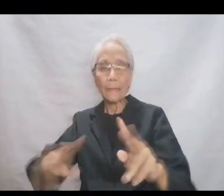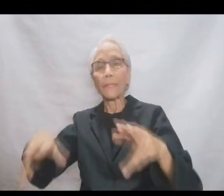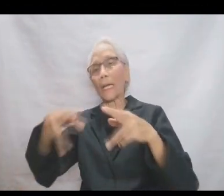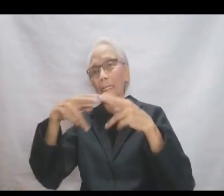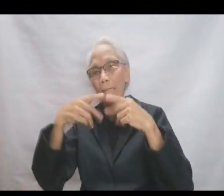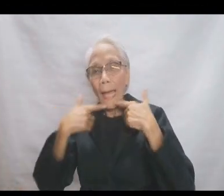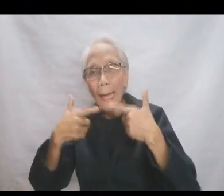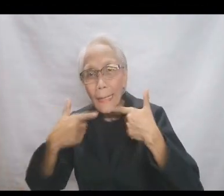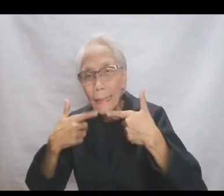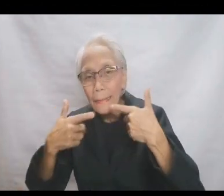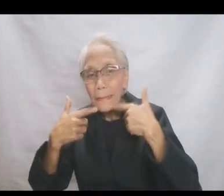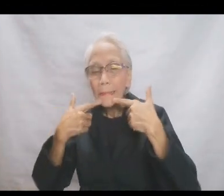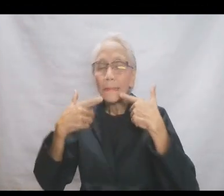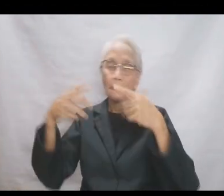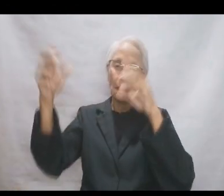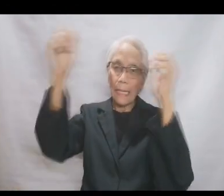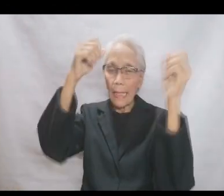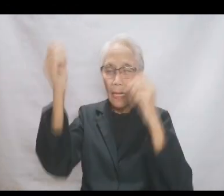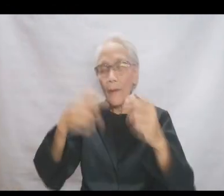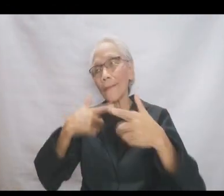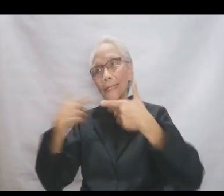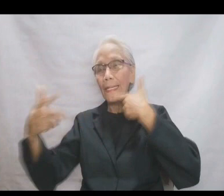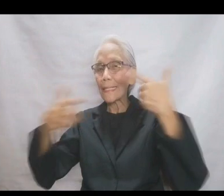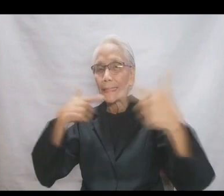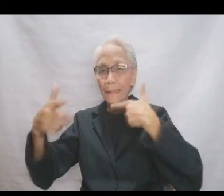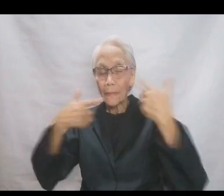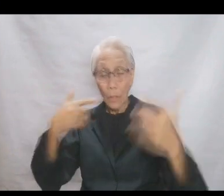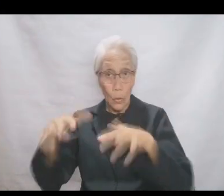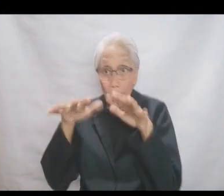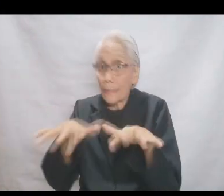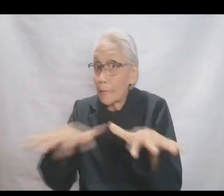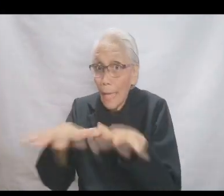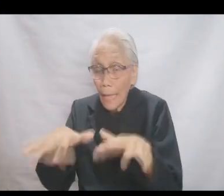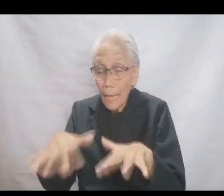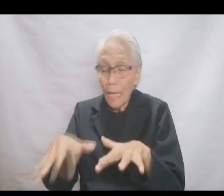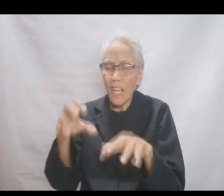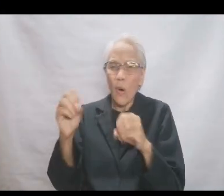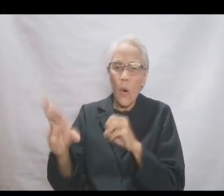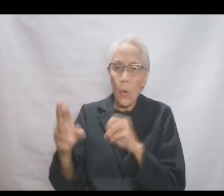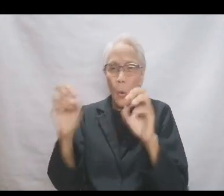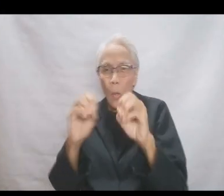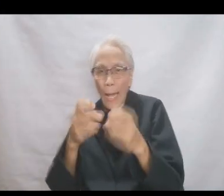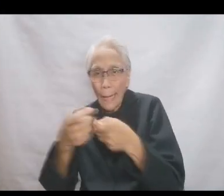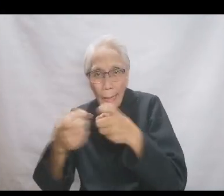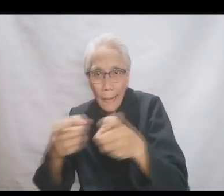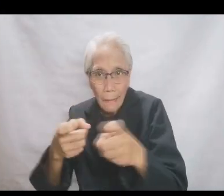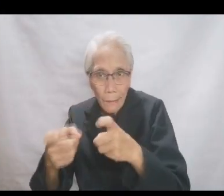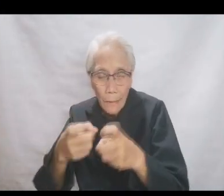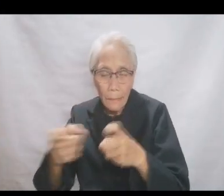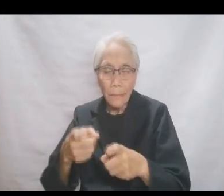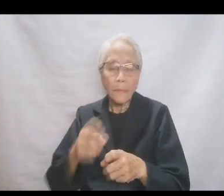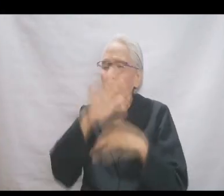them this laughter, or he would wave his hands at people and this laughter would overcome them, or shaking or uncontrollable